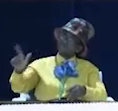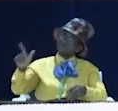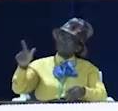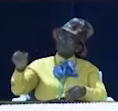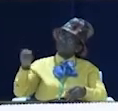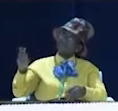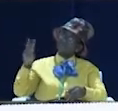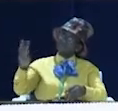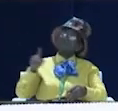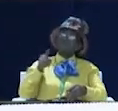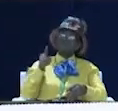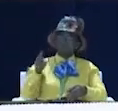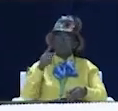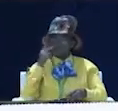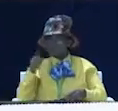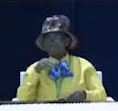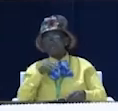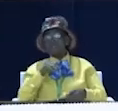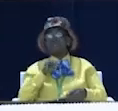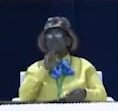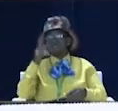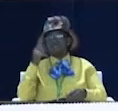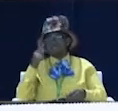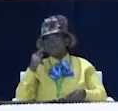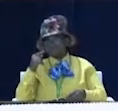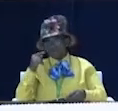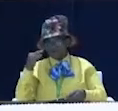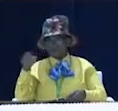I have you surrounded.